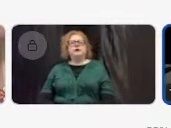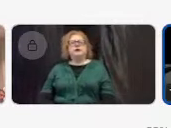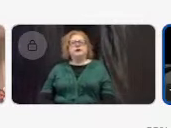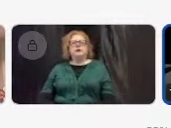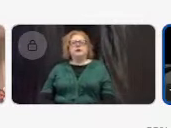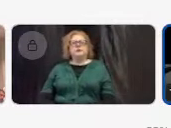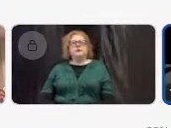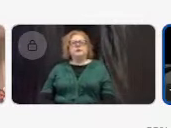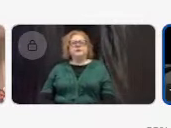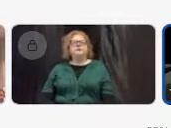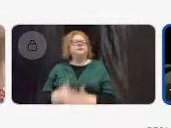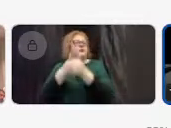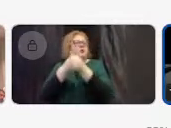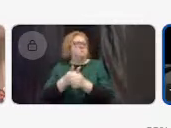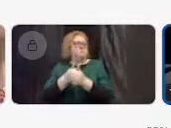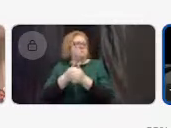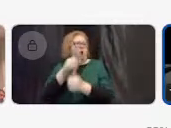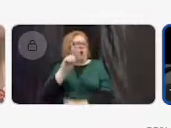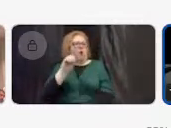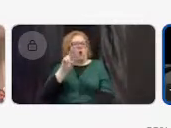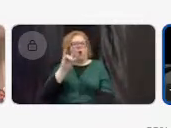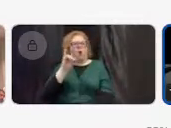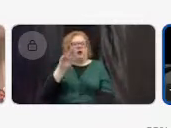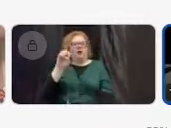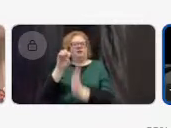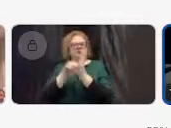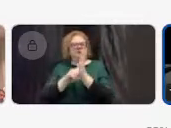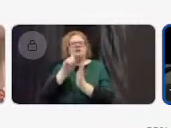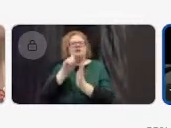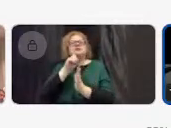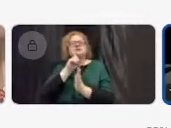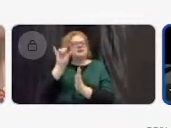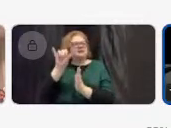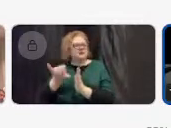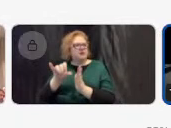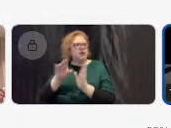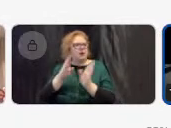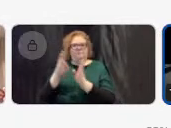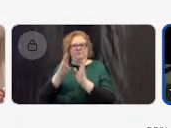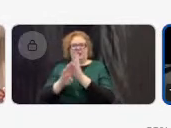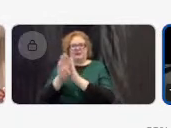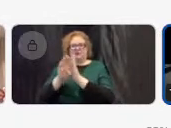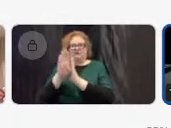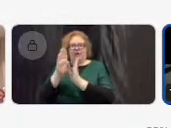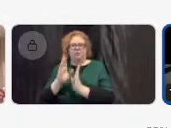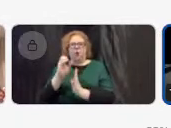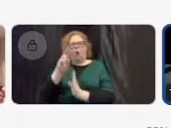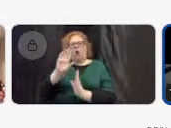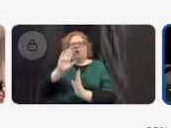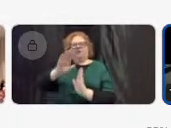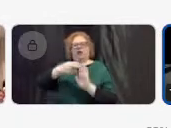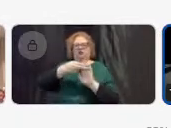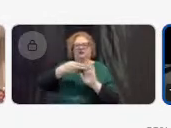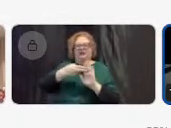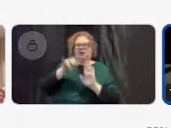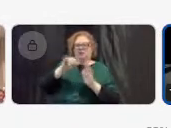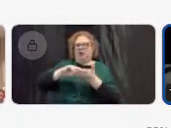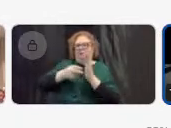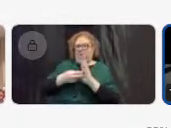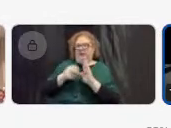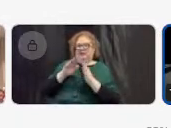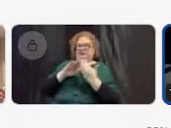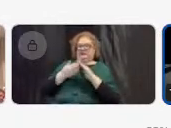Per ordinance, it is the Director of Planning and Development or their designee. Okay, so that would be you, I assume. Yes.